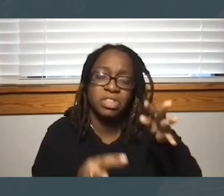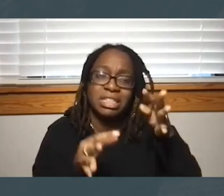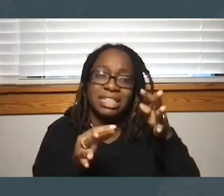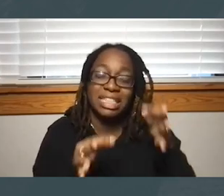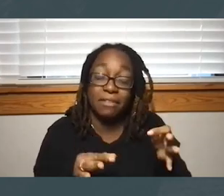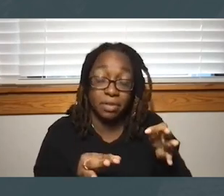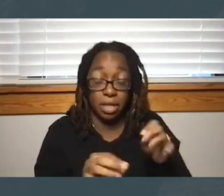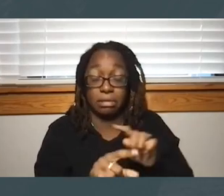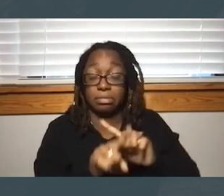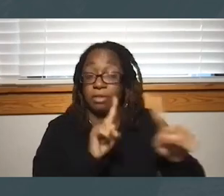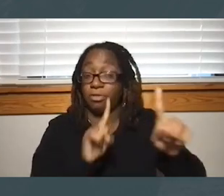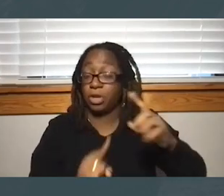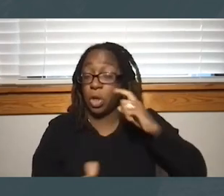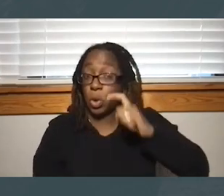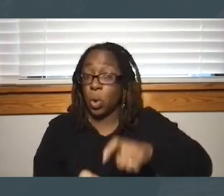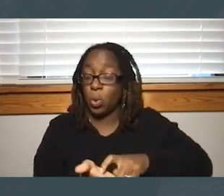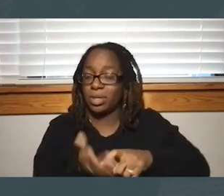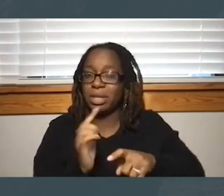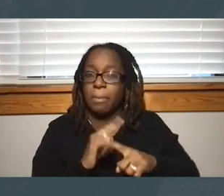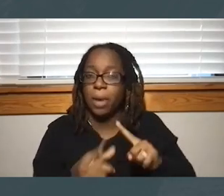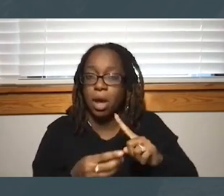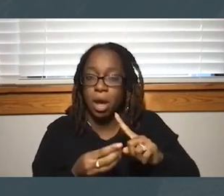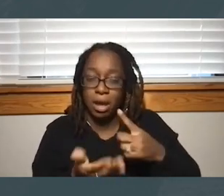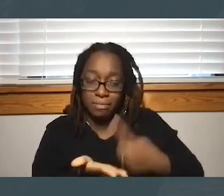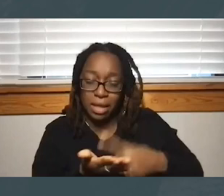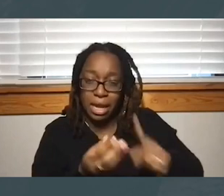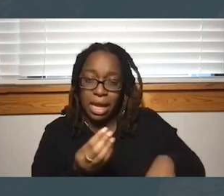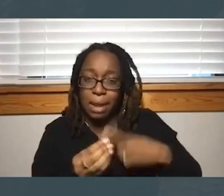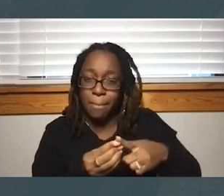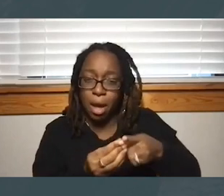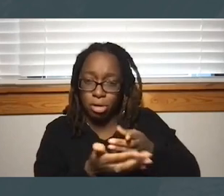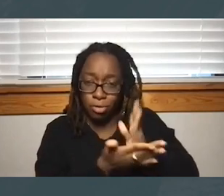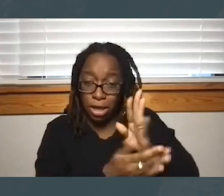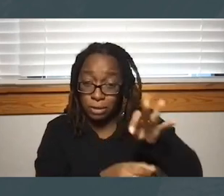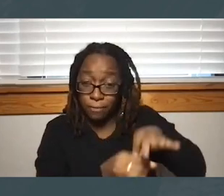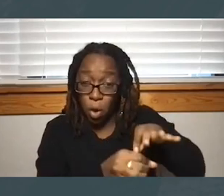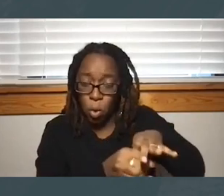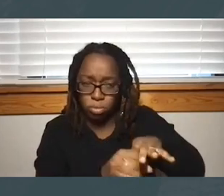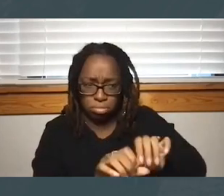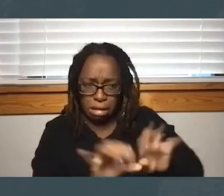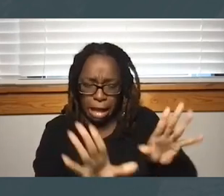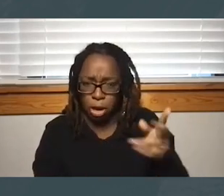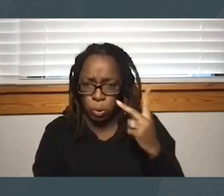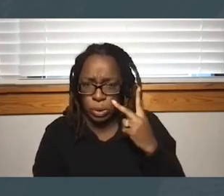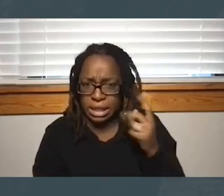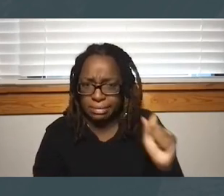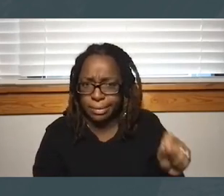of democracy, those are pure. Those are not, you know, in any way